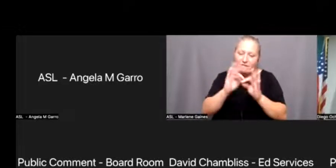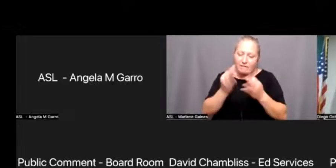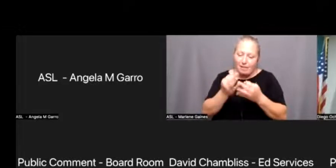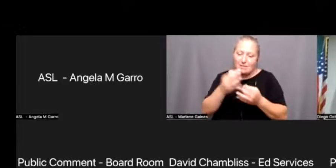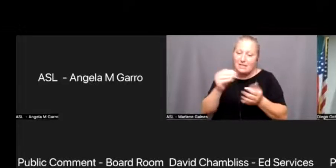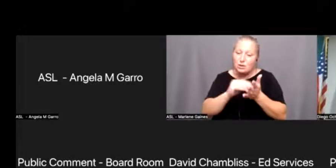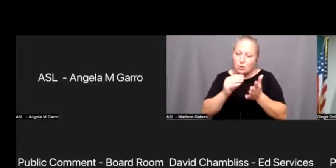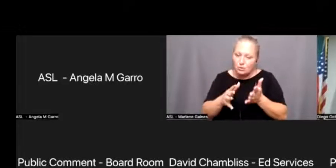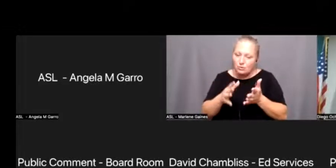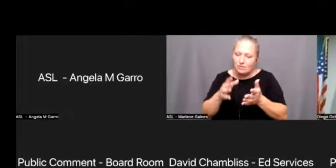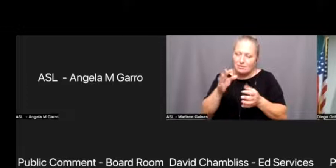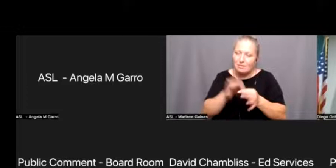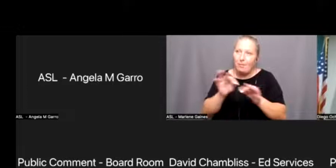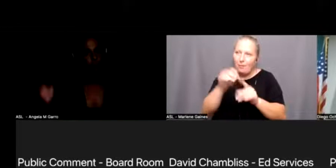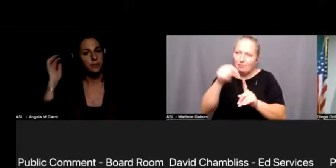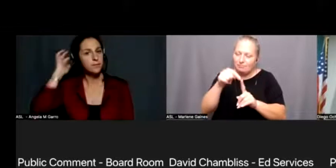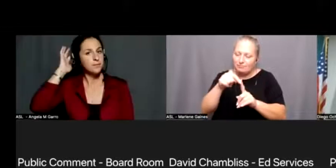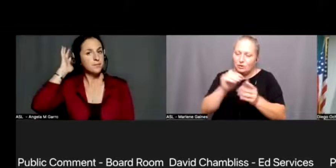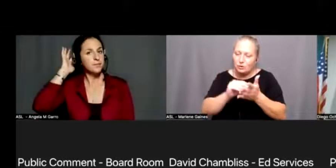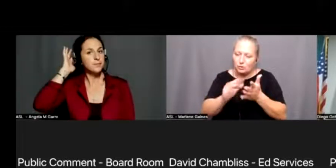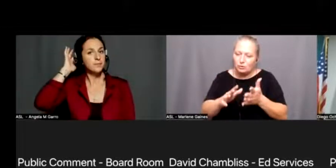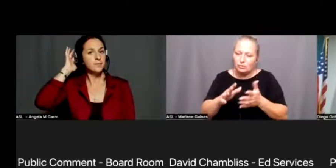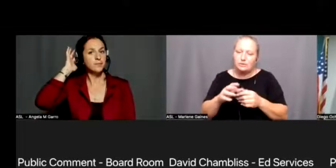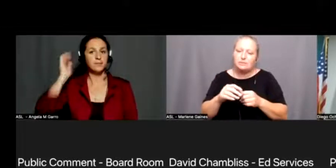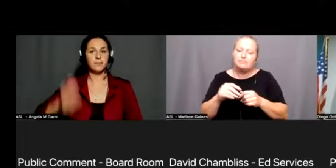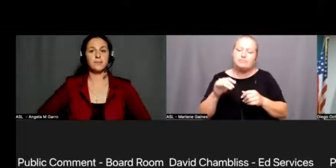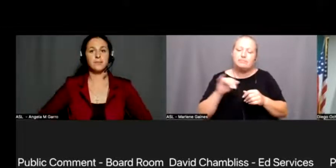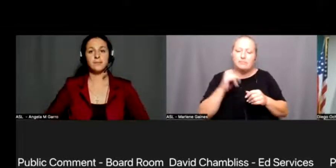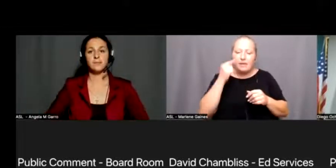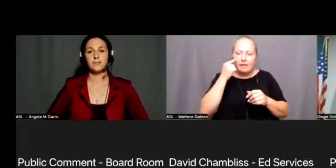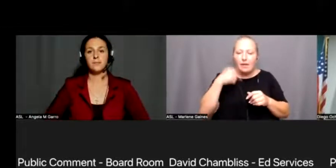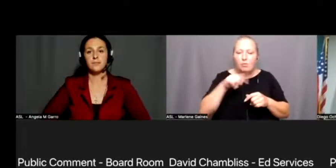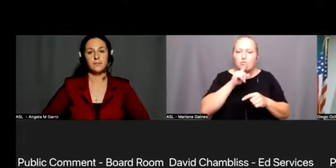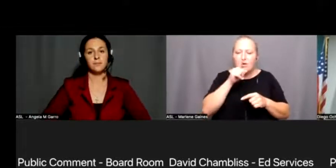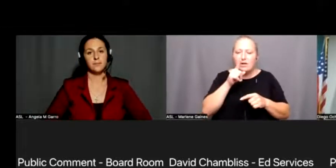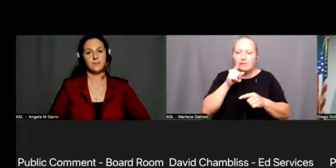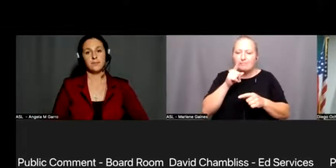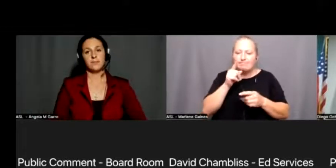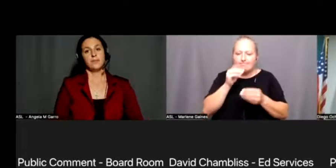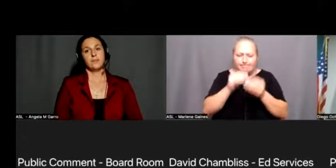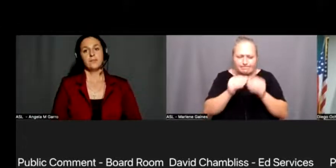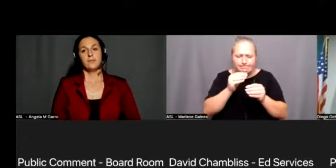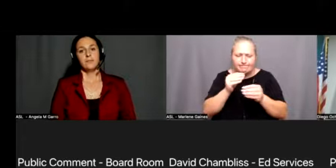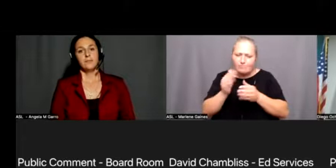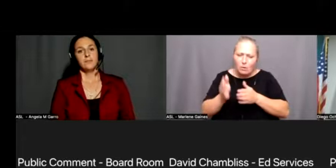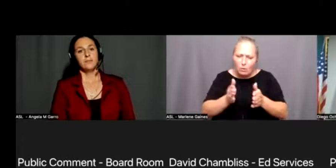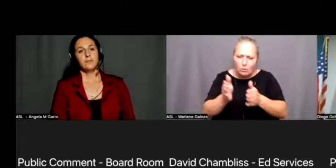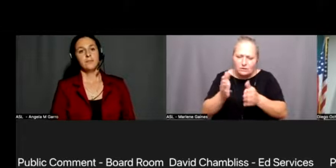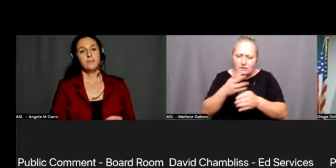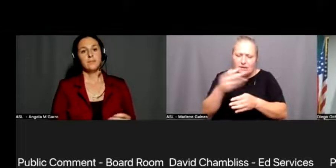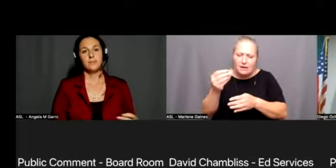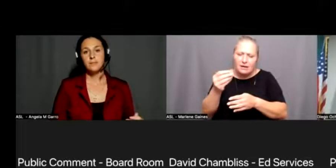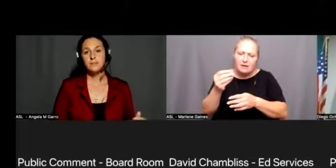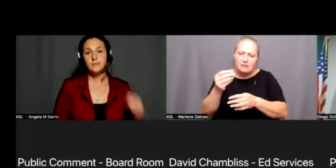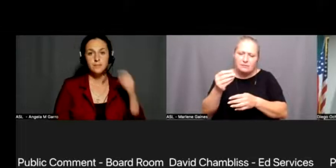most importantly. I think we're really correcting course